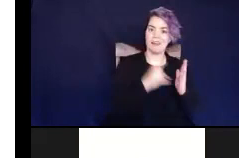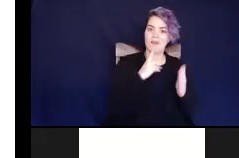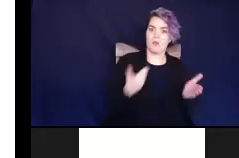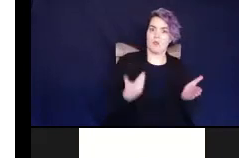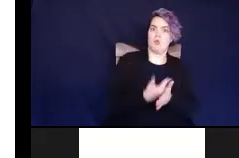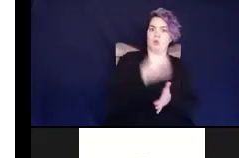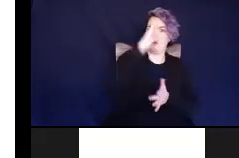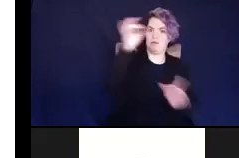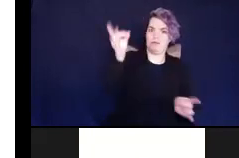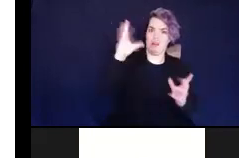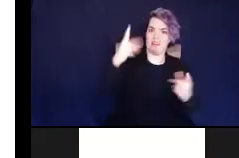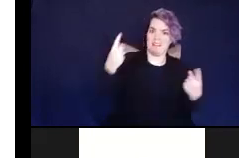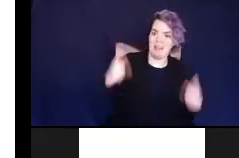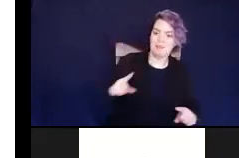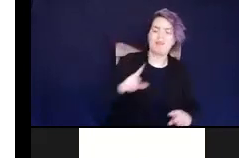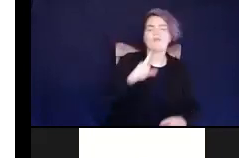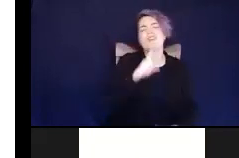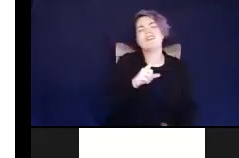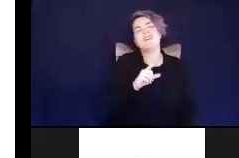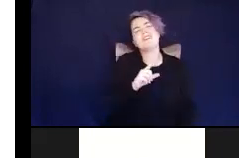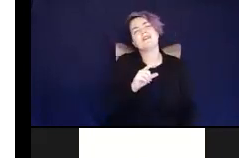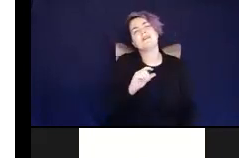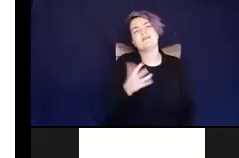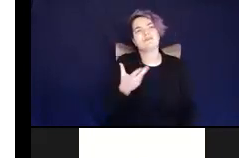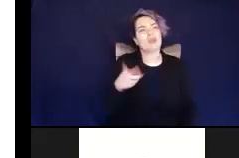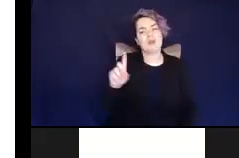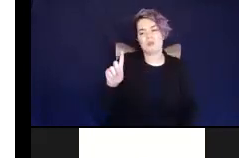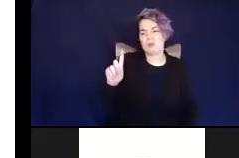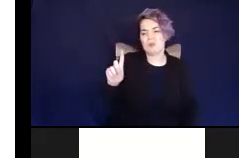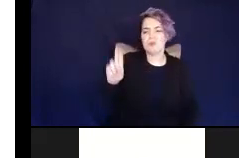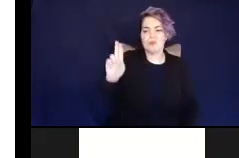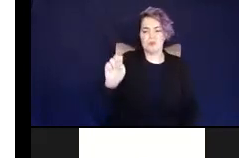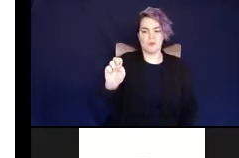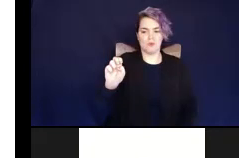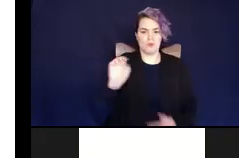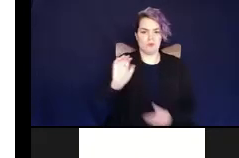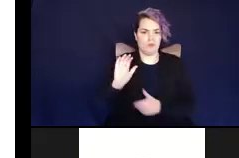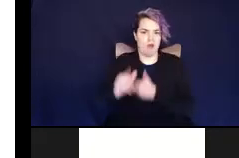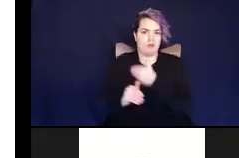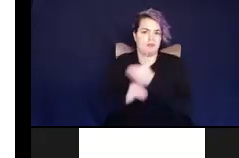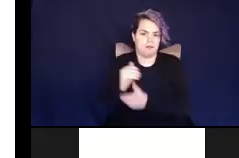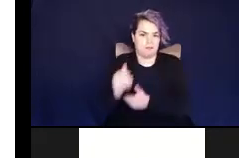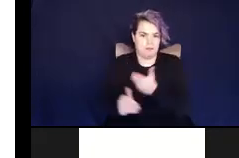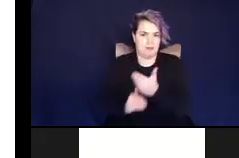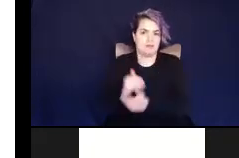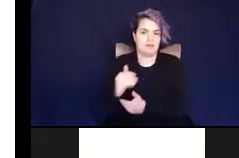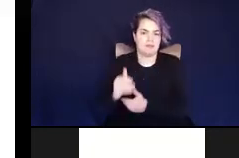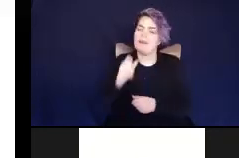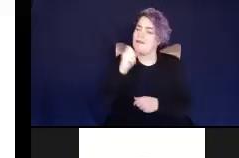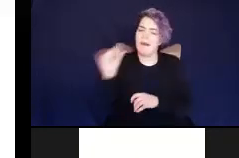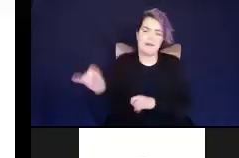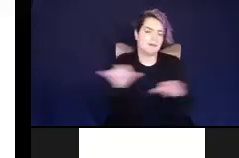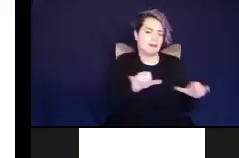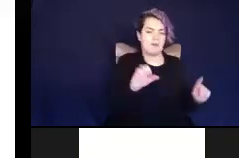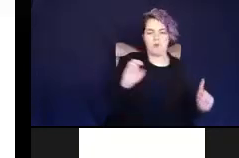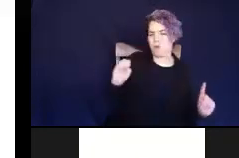really a due process set of claims. It wasn't an Olmstead case, but in the context of